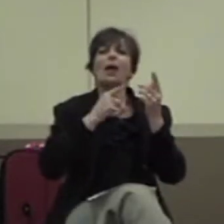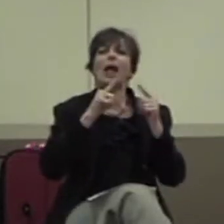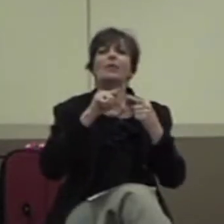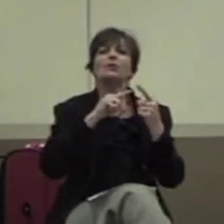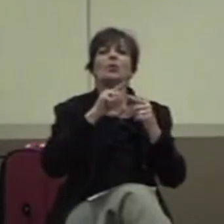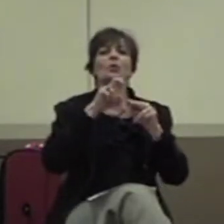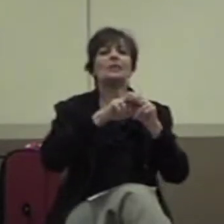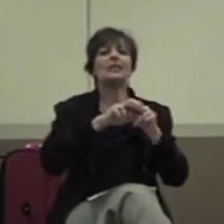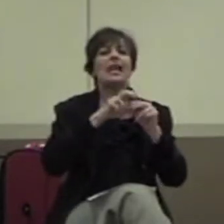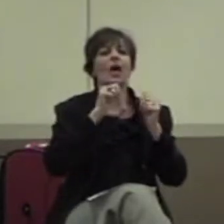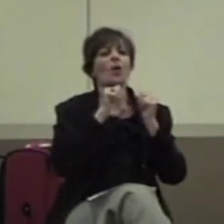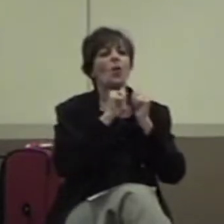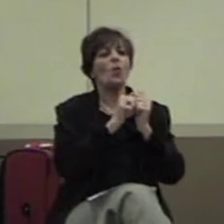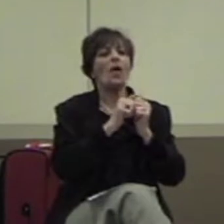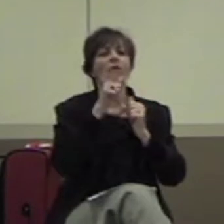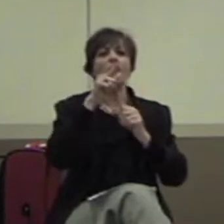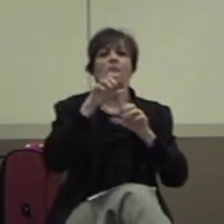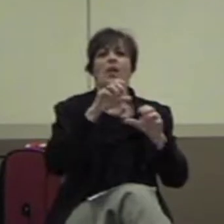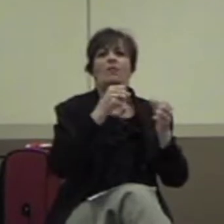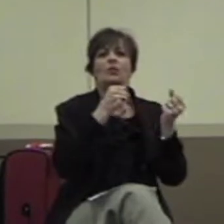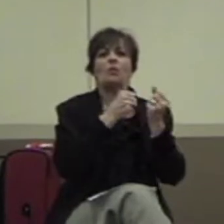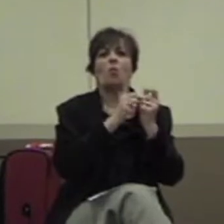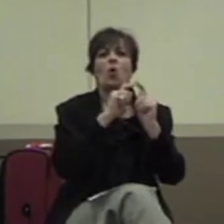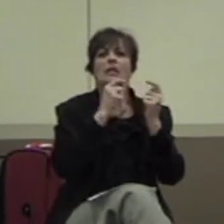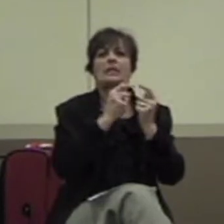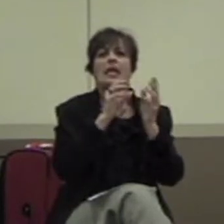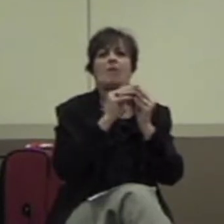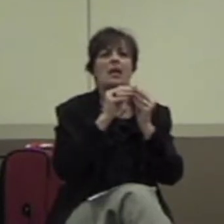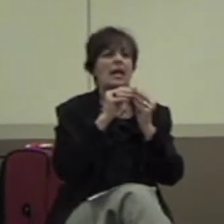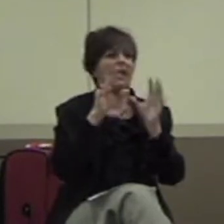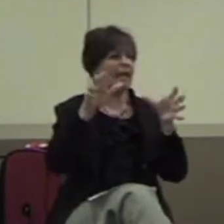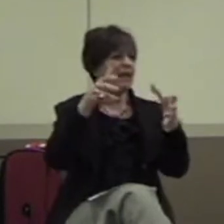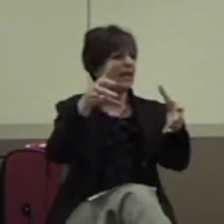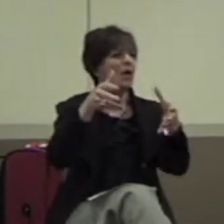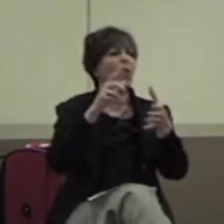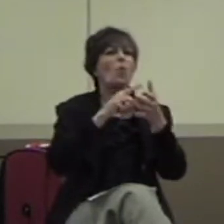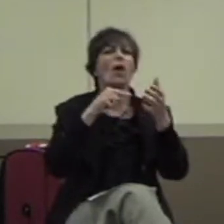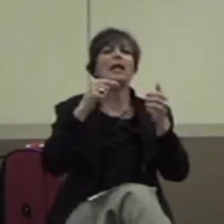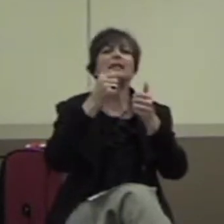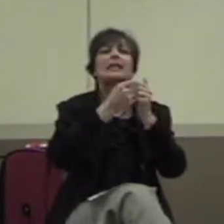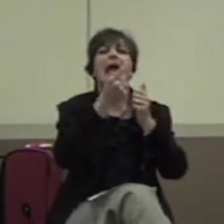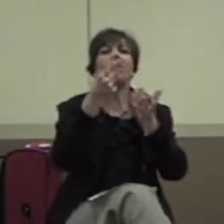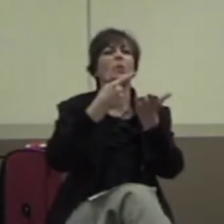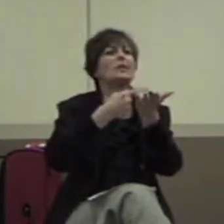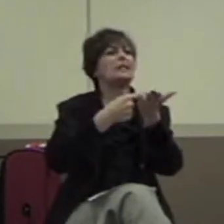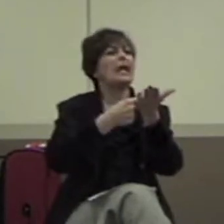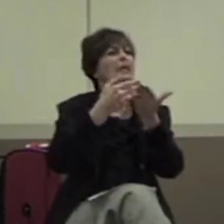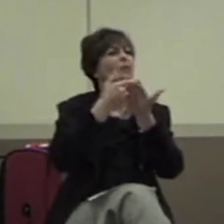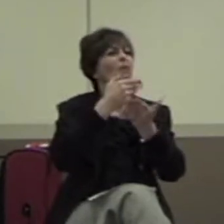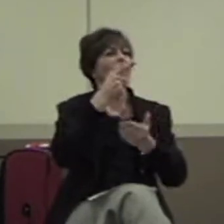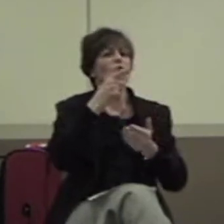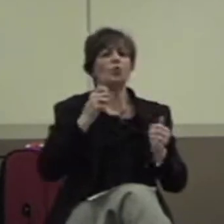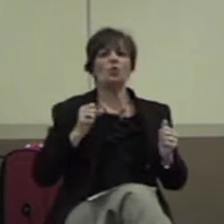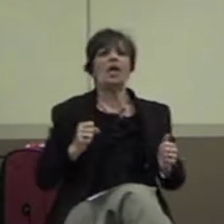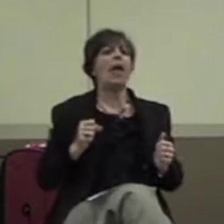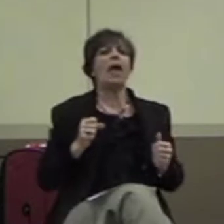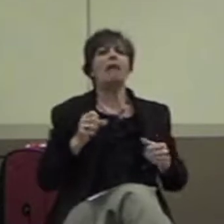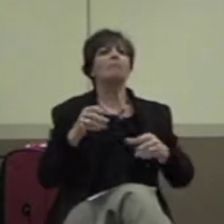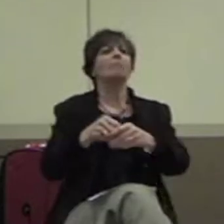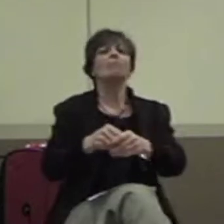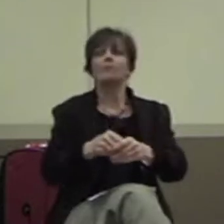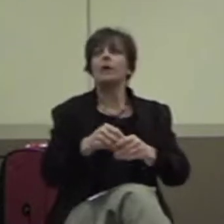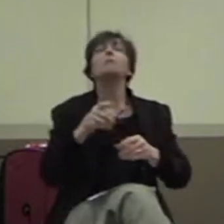when you sit down for a behavior support team meeting? What does everybody start talking about before you ever even get a chance to start them